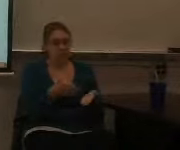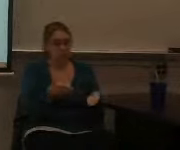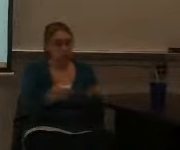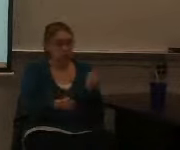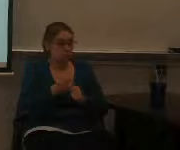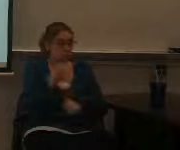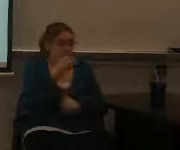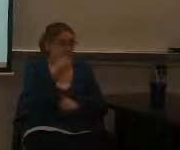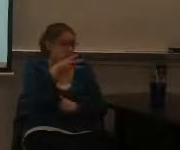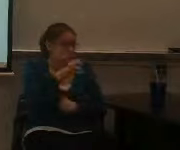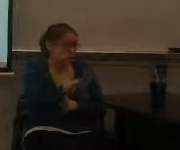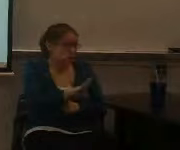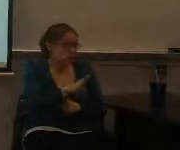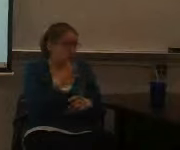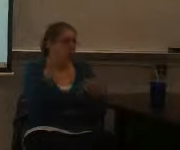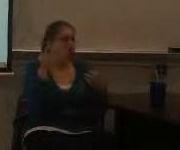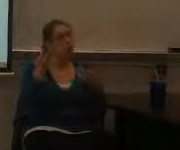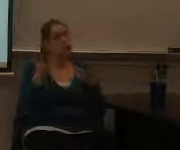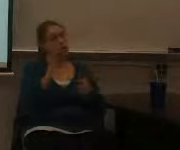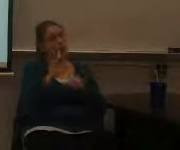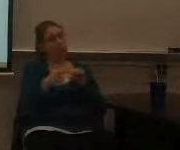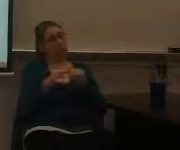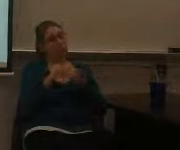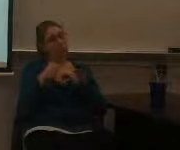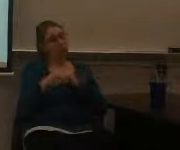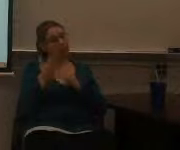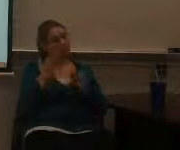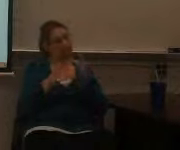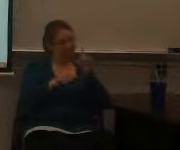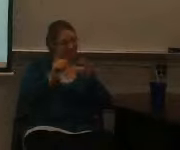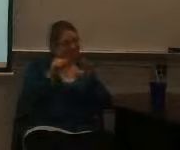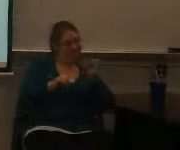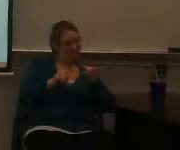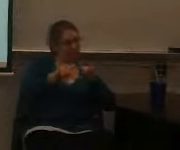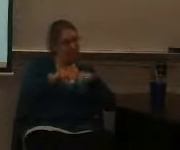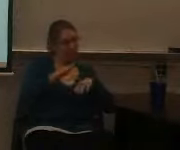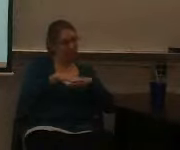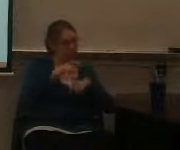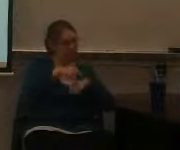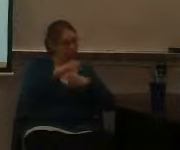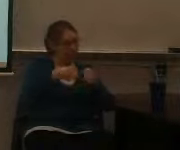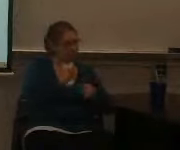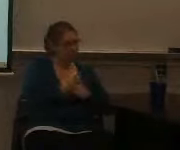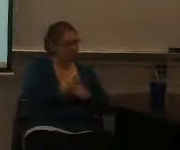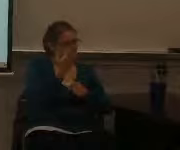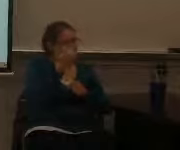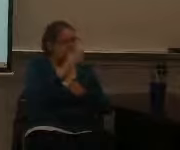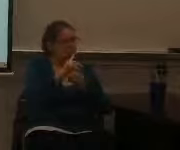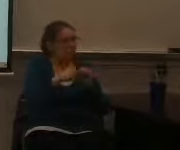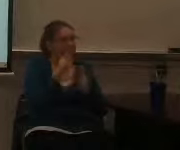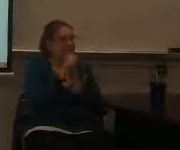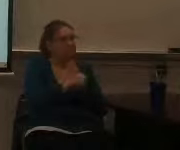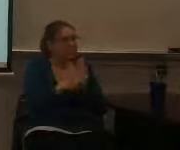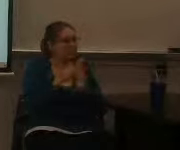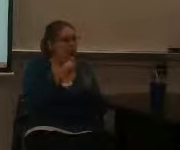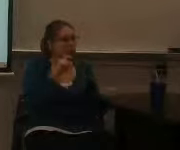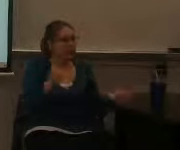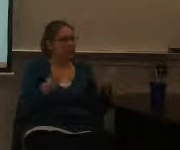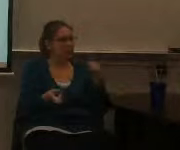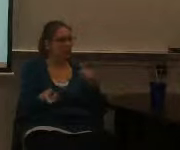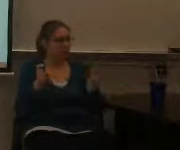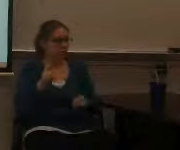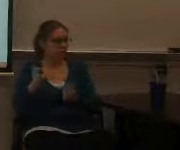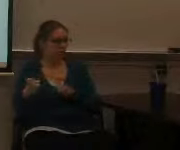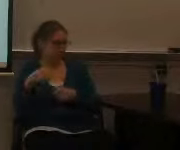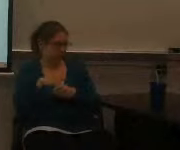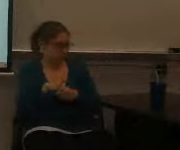web. We've already talked about how this might vary seasonally, because we've talked about seasonal succession in streams. And so then you